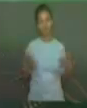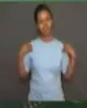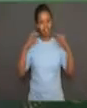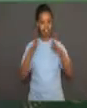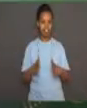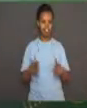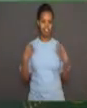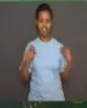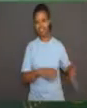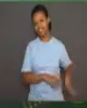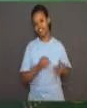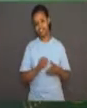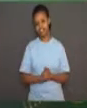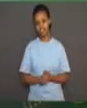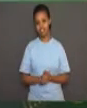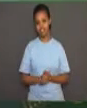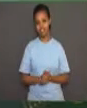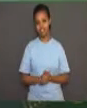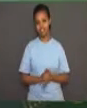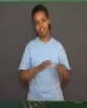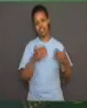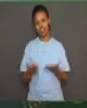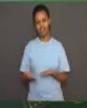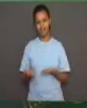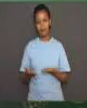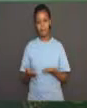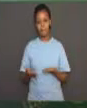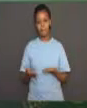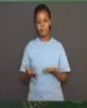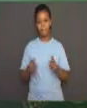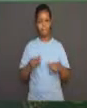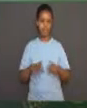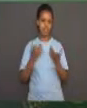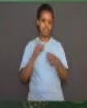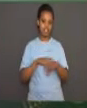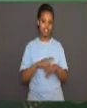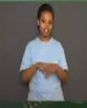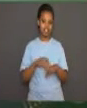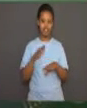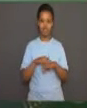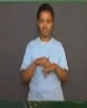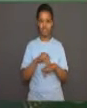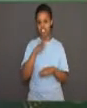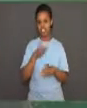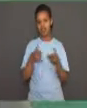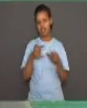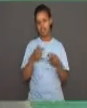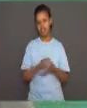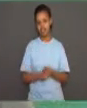Hello, teacher. Hello, students. Welcome to today's lesson on human